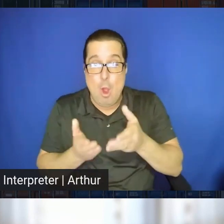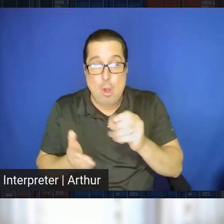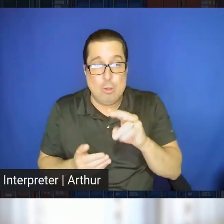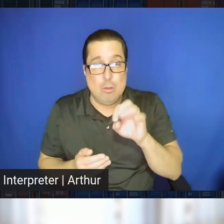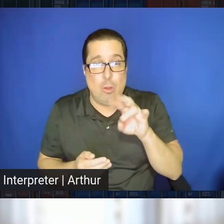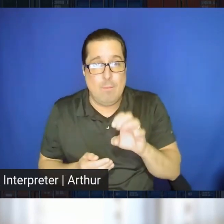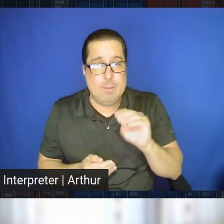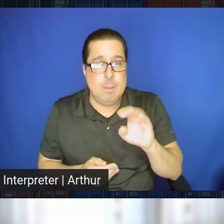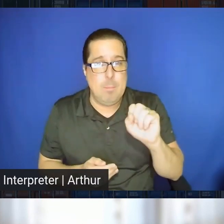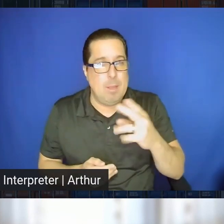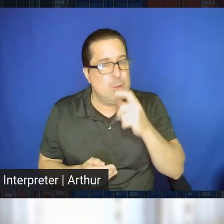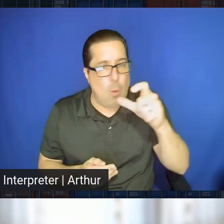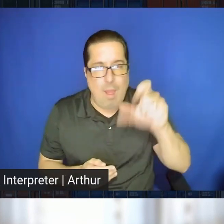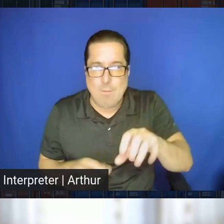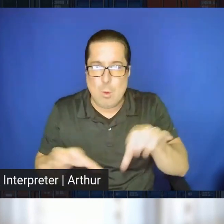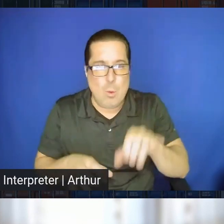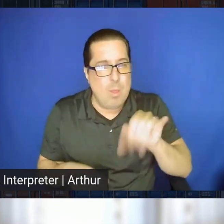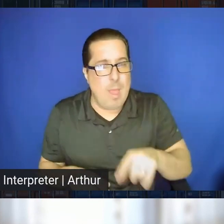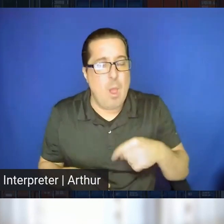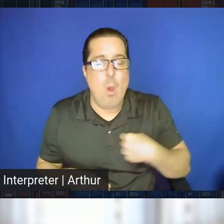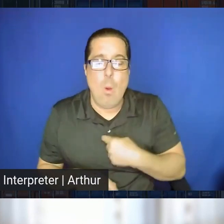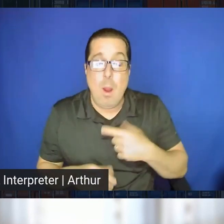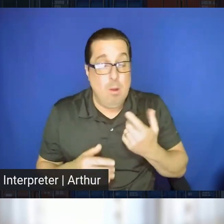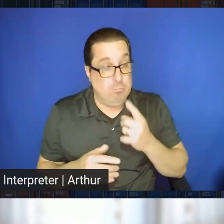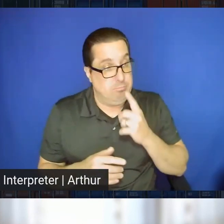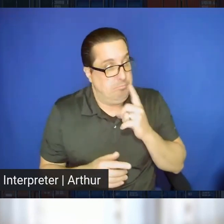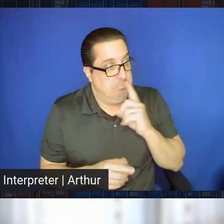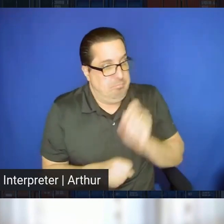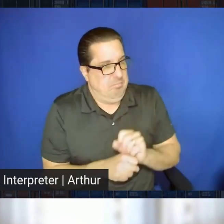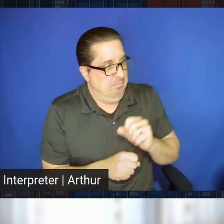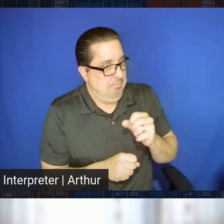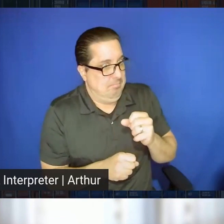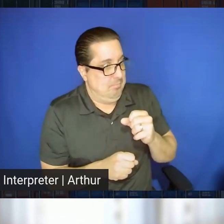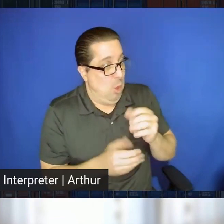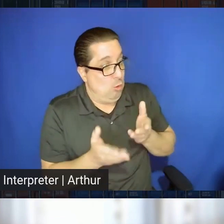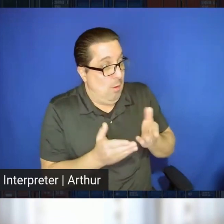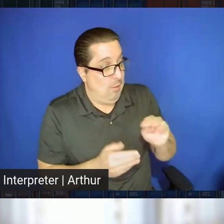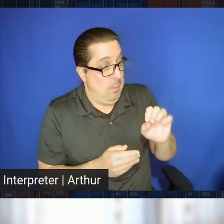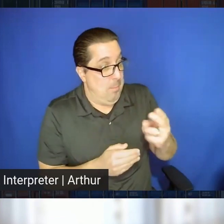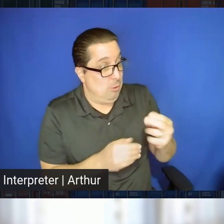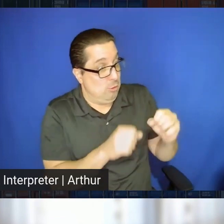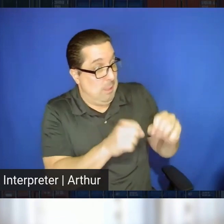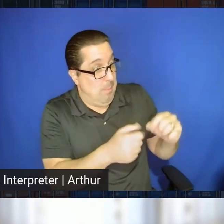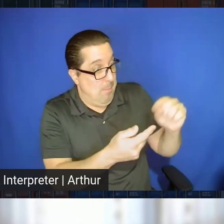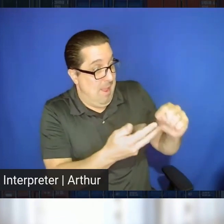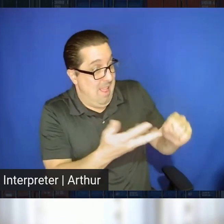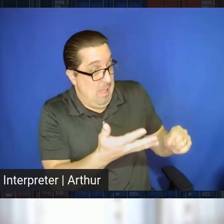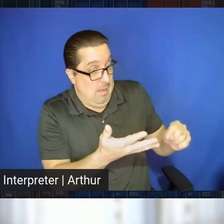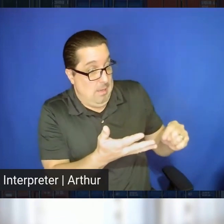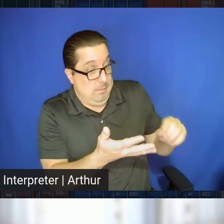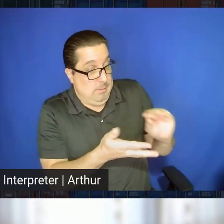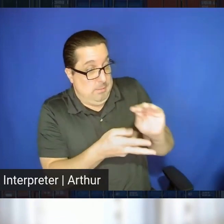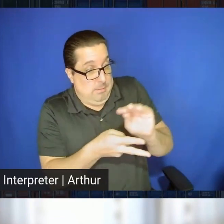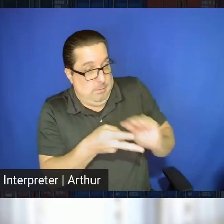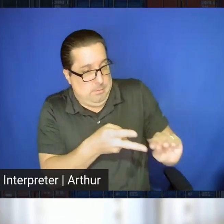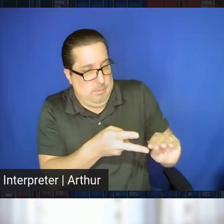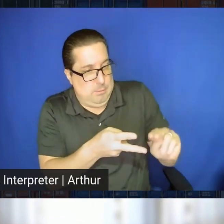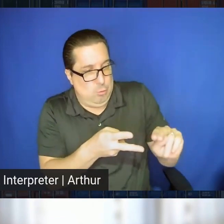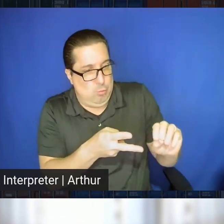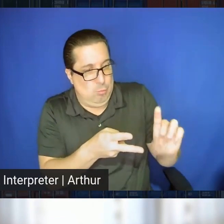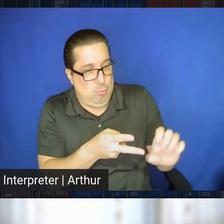We're basically pulling the service mesh capabilities onto the node. The pod